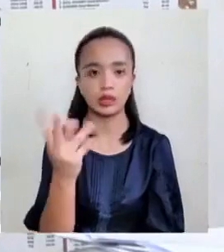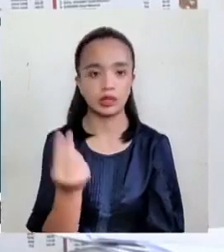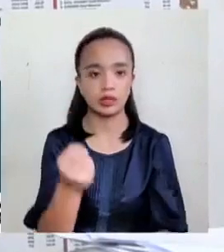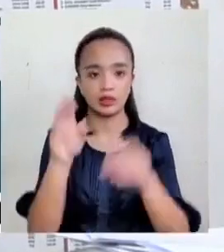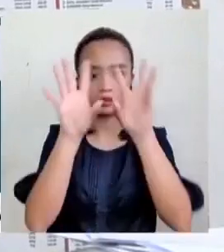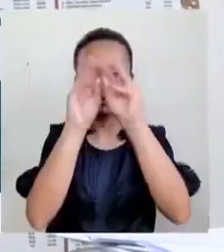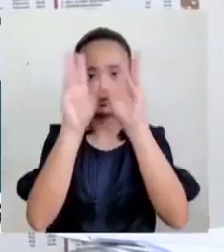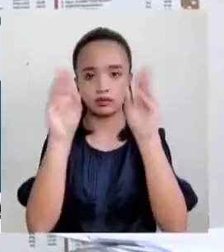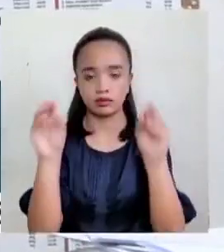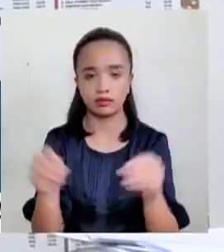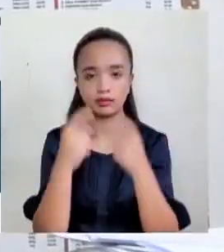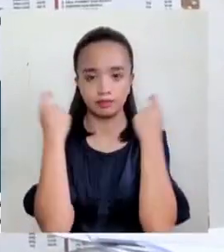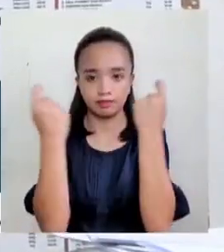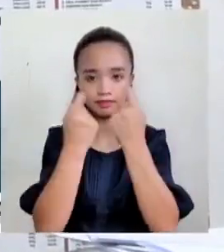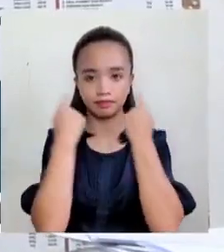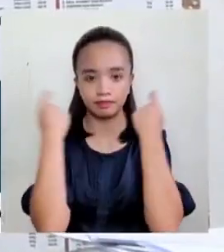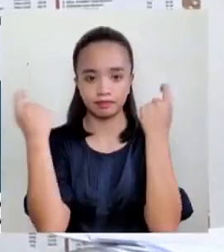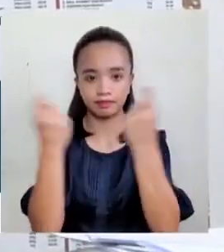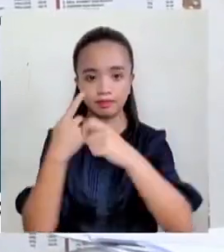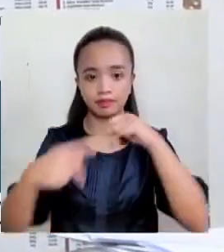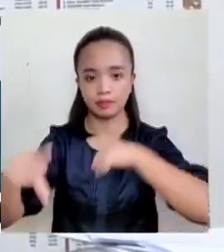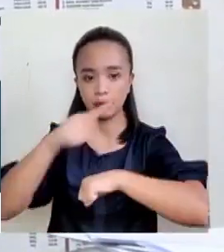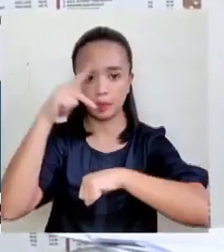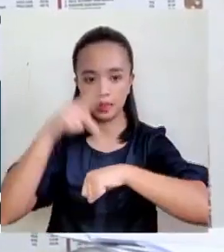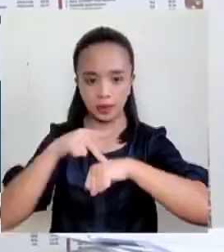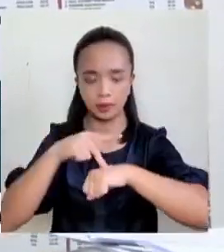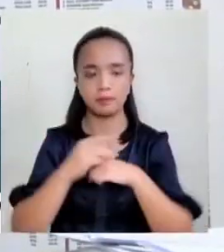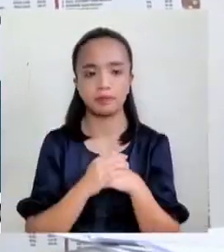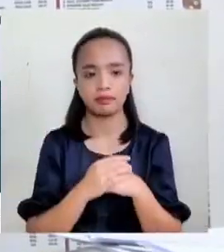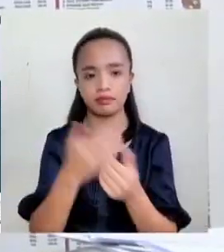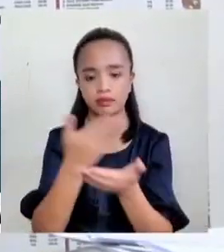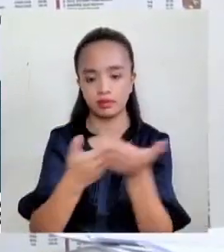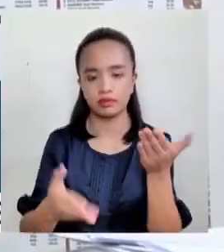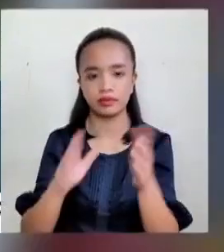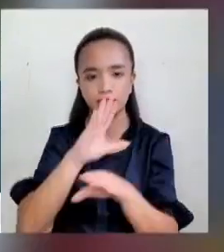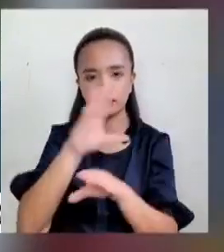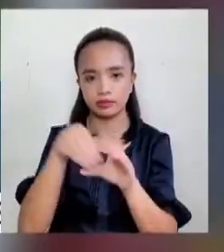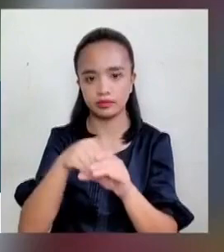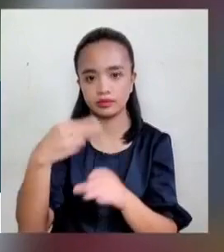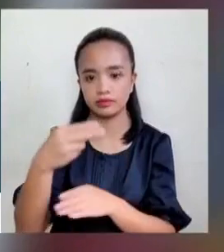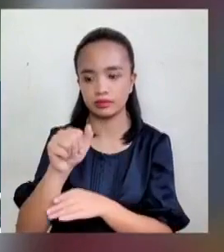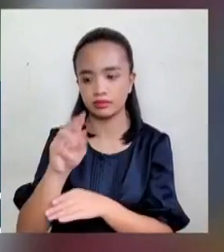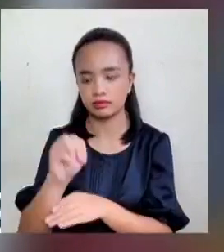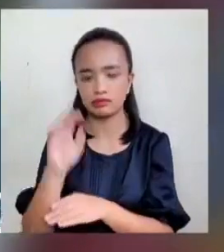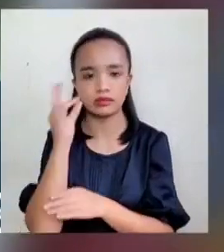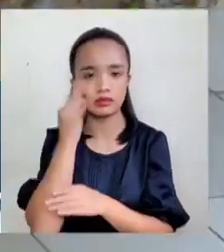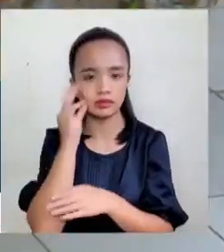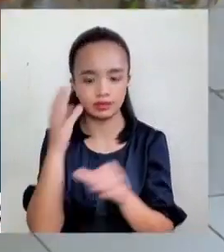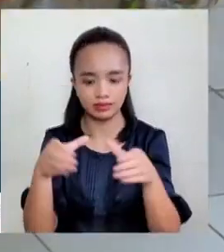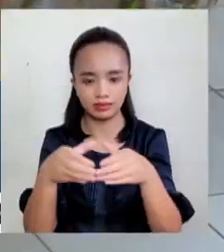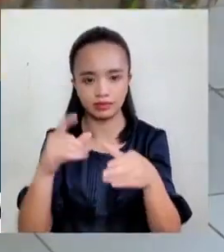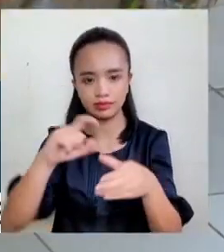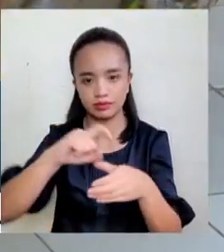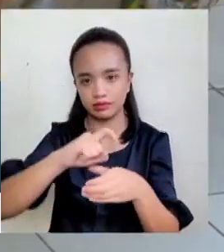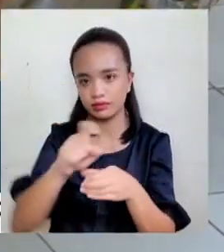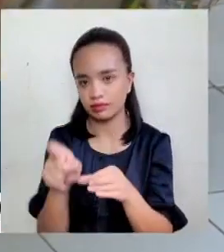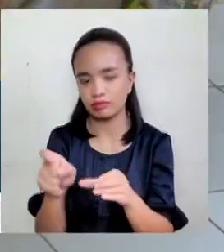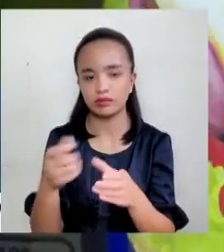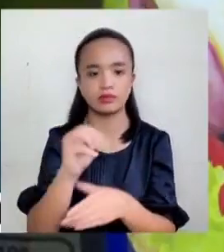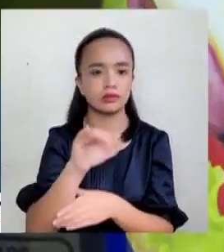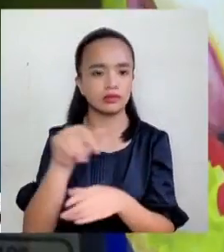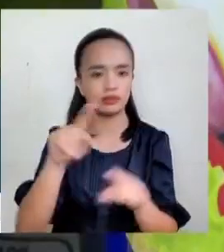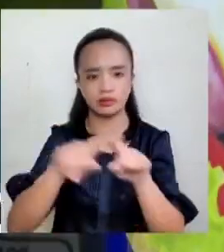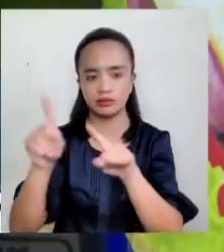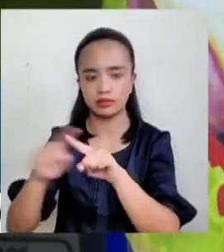celebrations in the Philippines have risen. These items include ham, fruit cocktail, mayonnaise, among others. Prices of some Noche